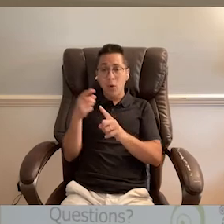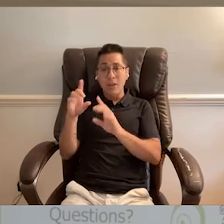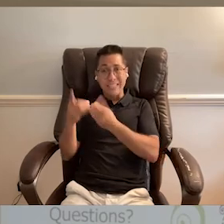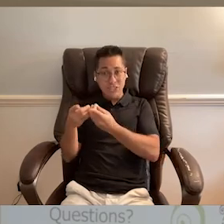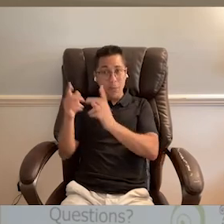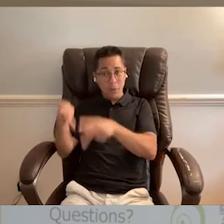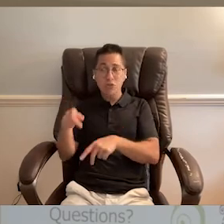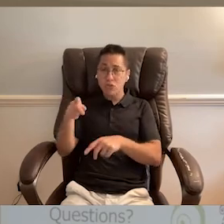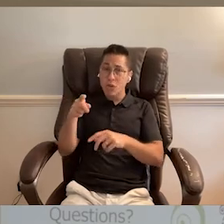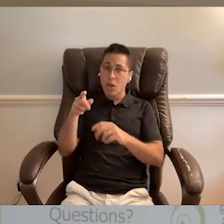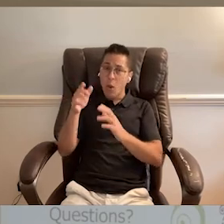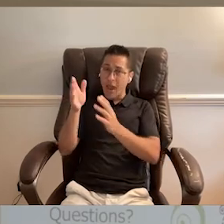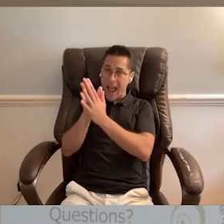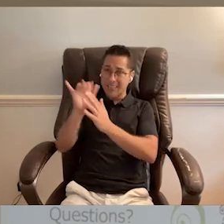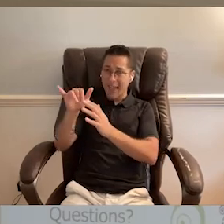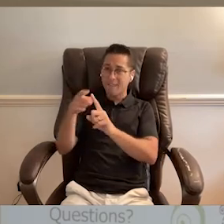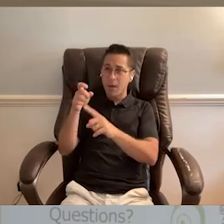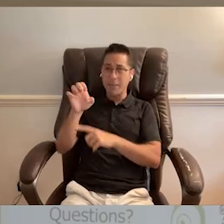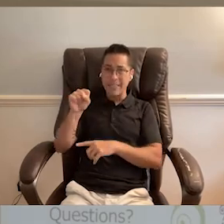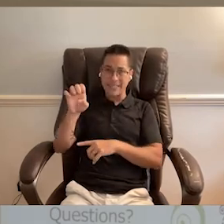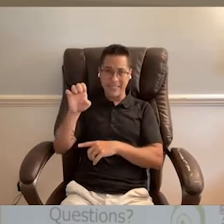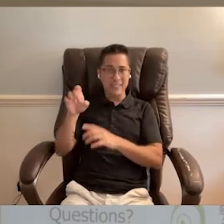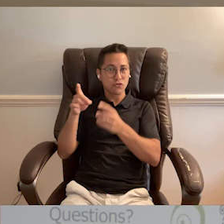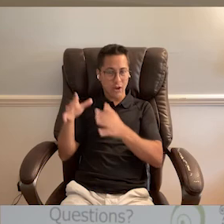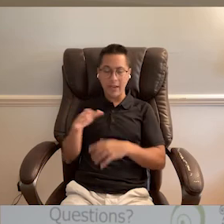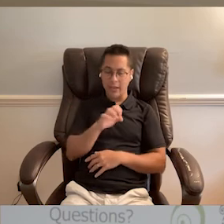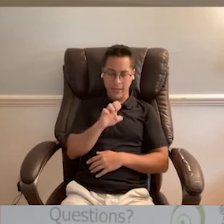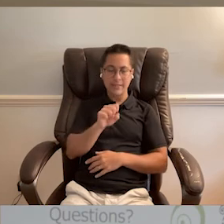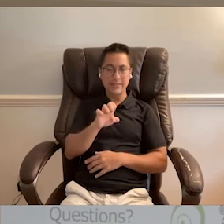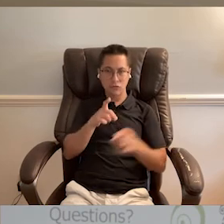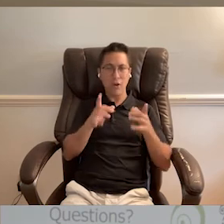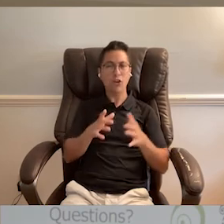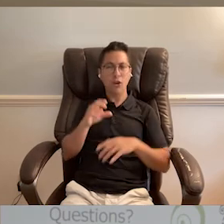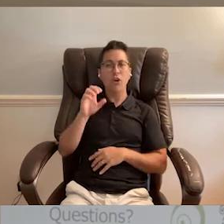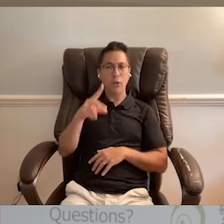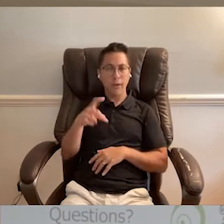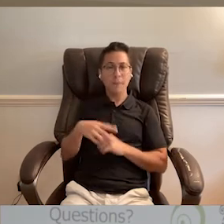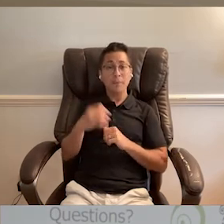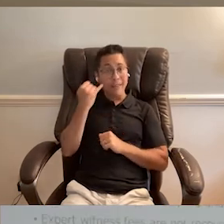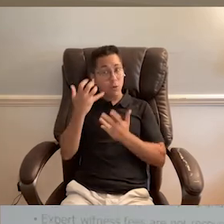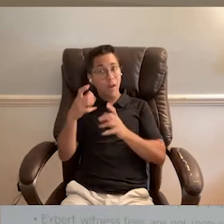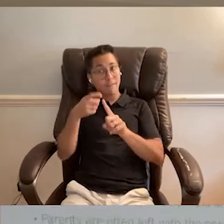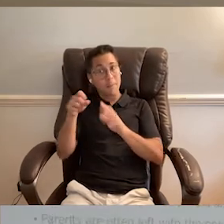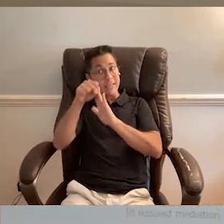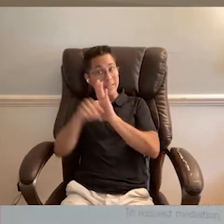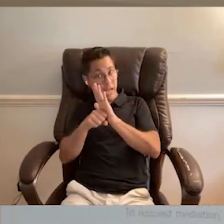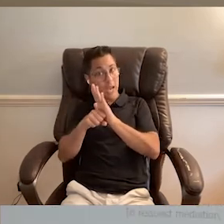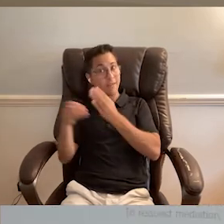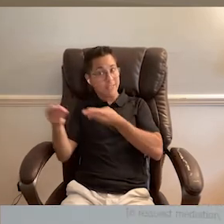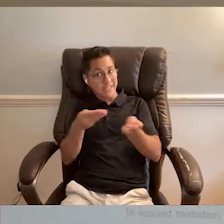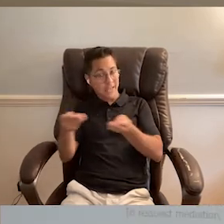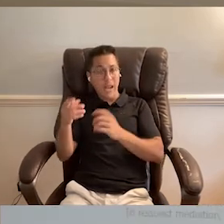that from the ESC director. ESC director? Mm-hmm. If you want it from the state, you ask, here, I'll leave that